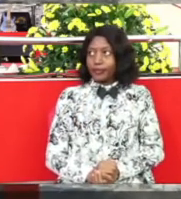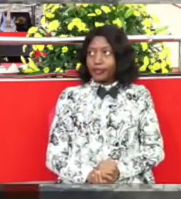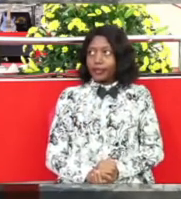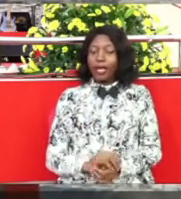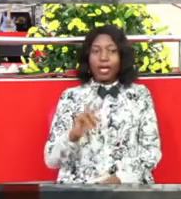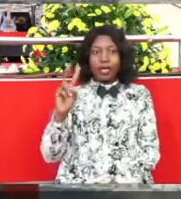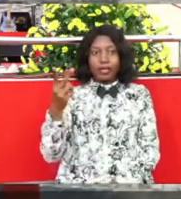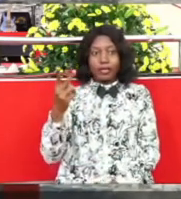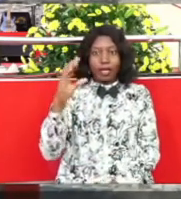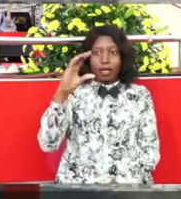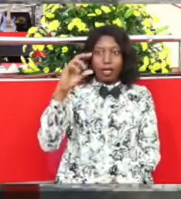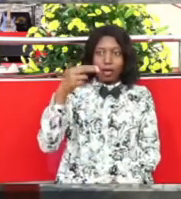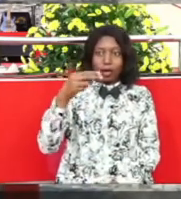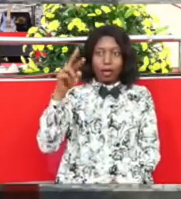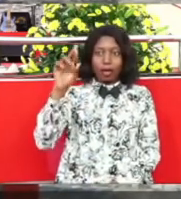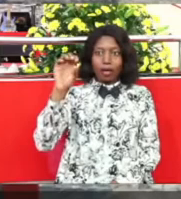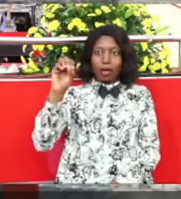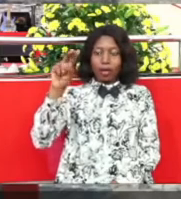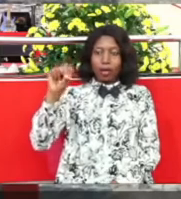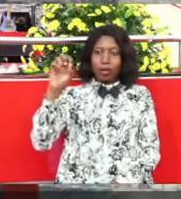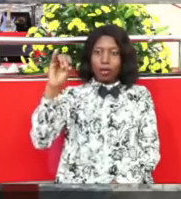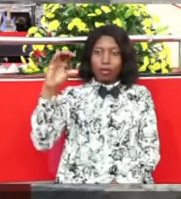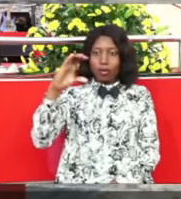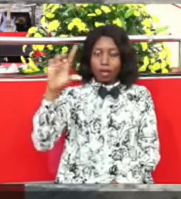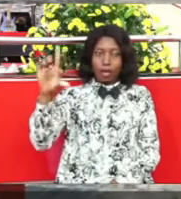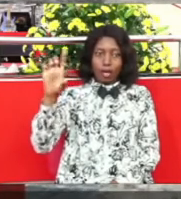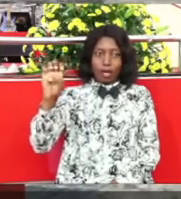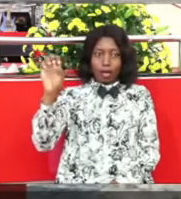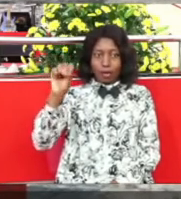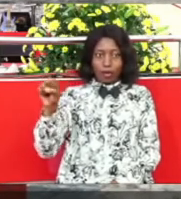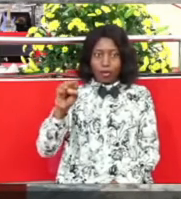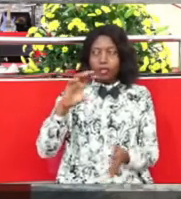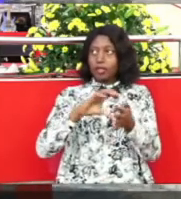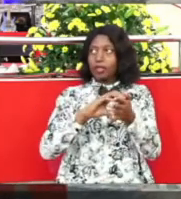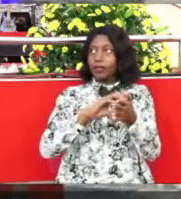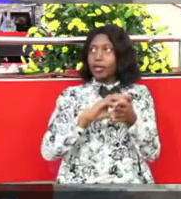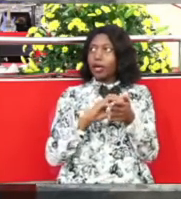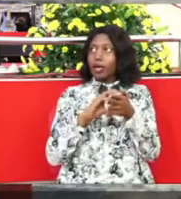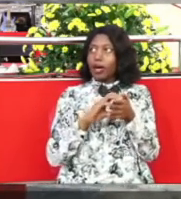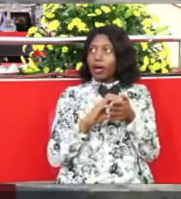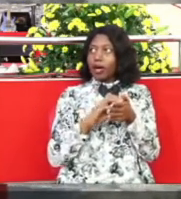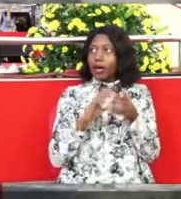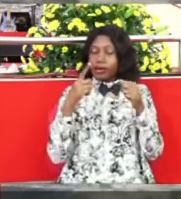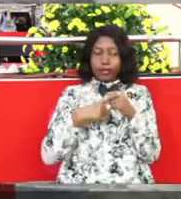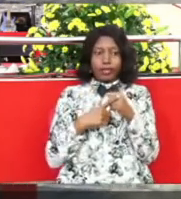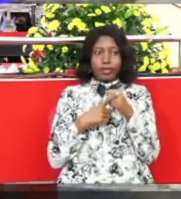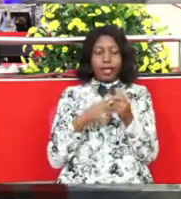Second Chronicles chapter number 6 verse 40. Kutokea mstari sita kutokea mstari wa The Bible